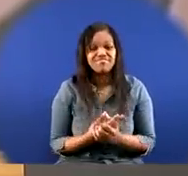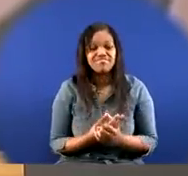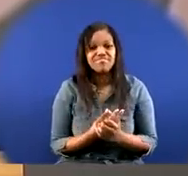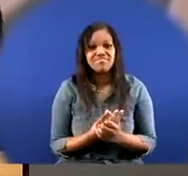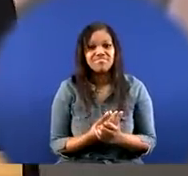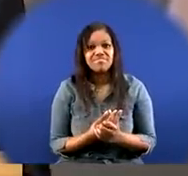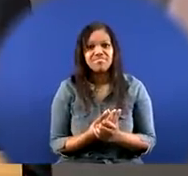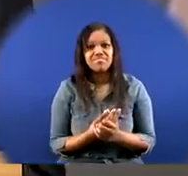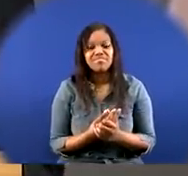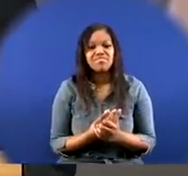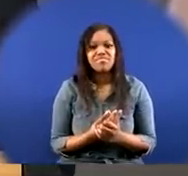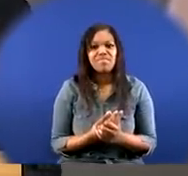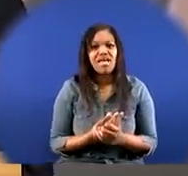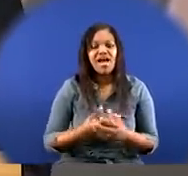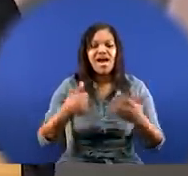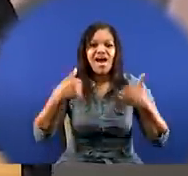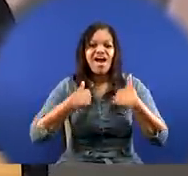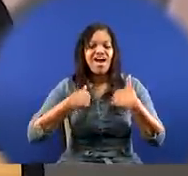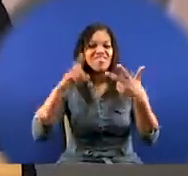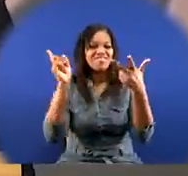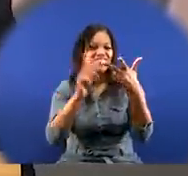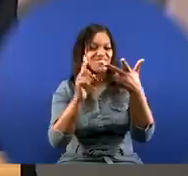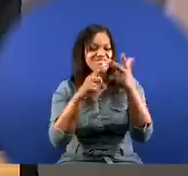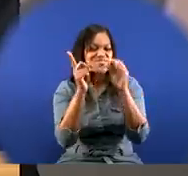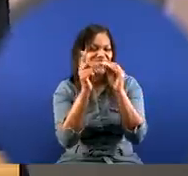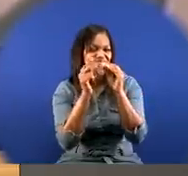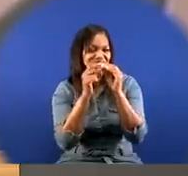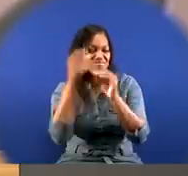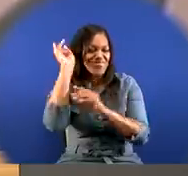But I call another witness to the stand.